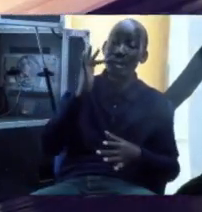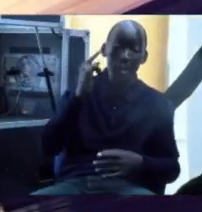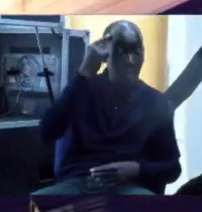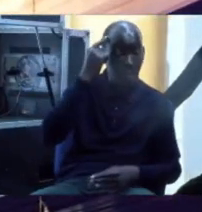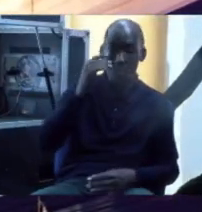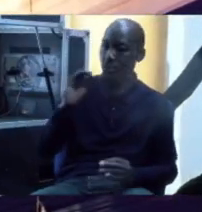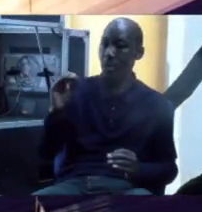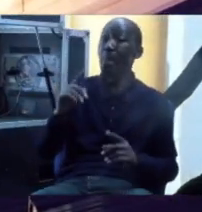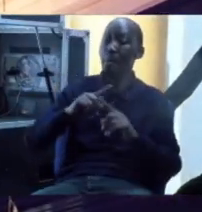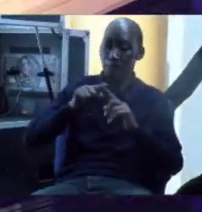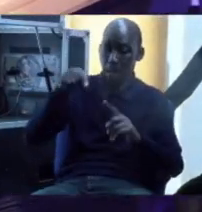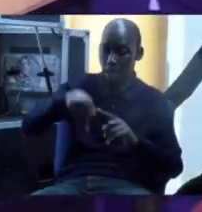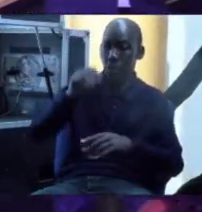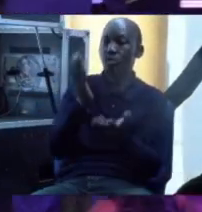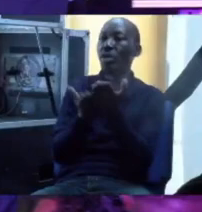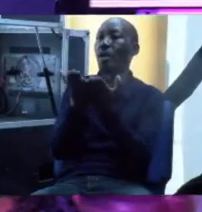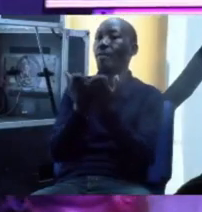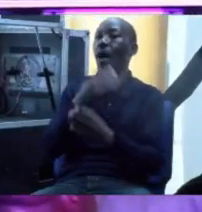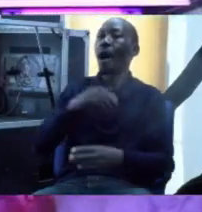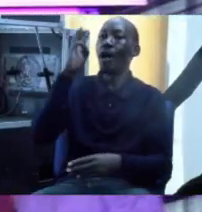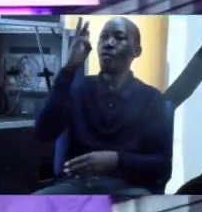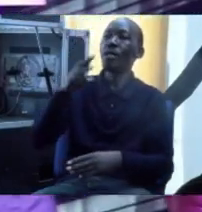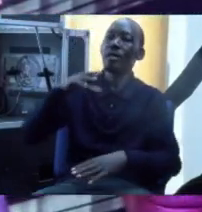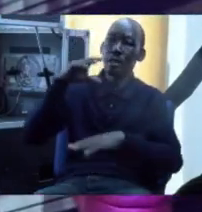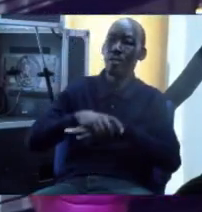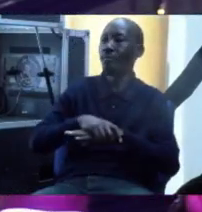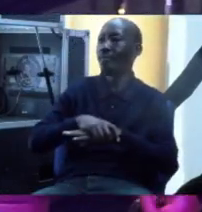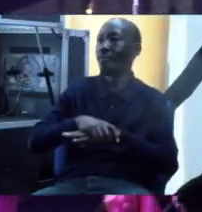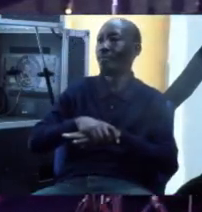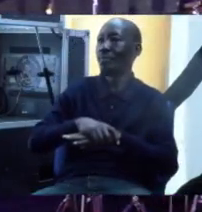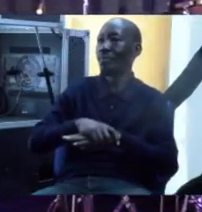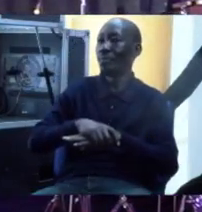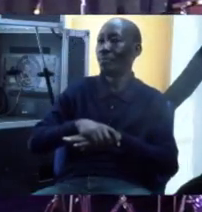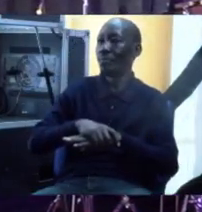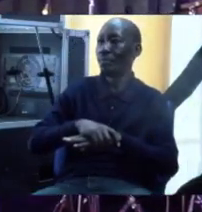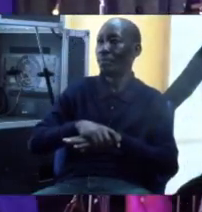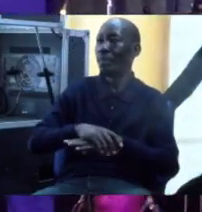fikiria. But in this service, lakini katika ibada I shall receive them. Nitapokea.